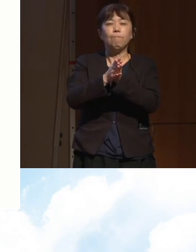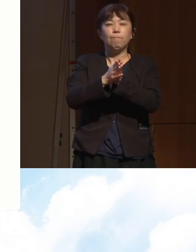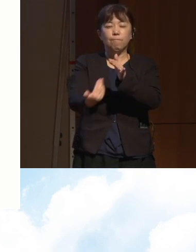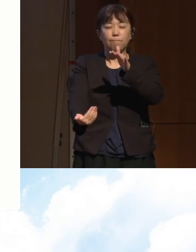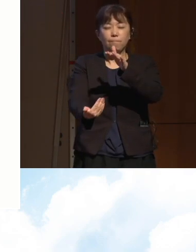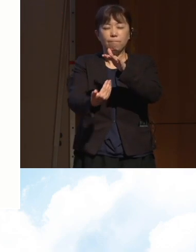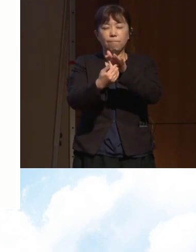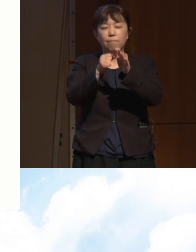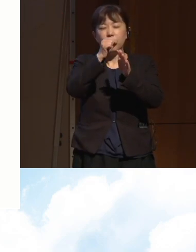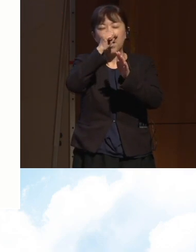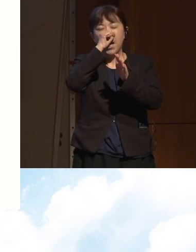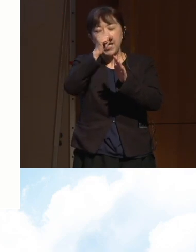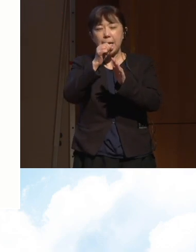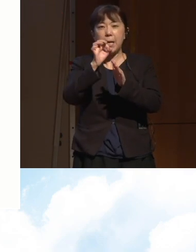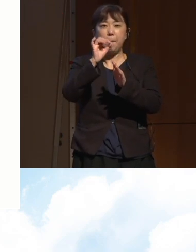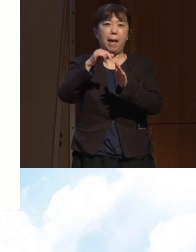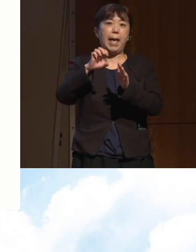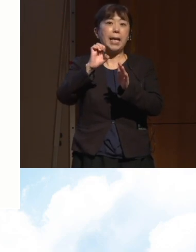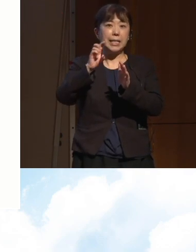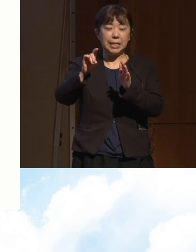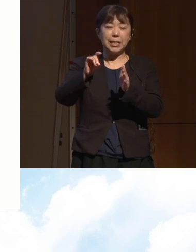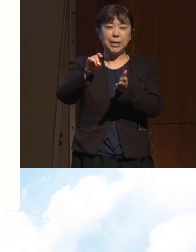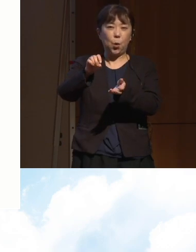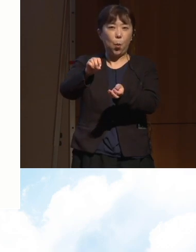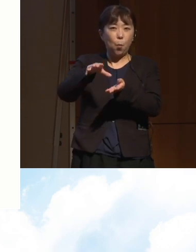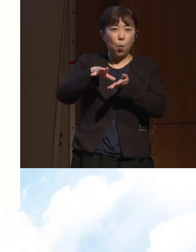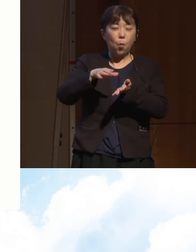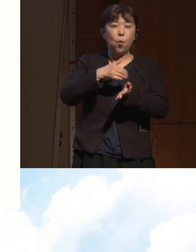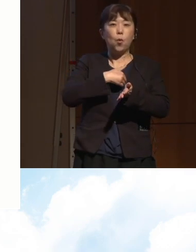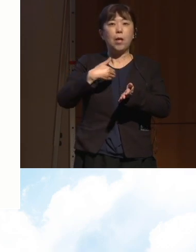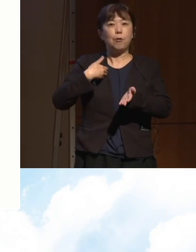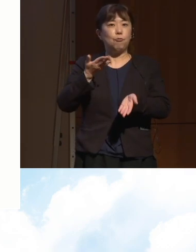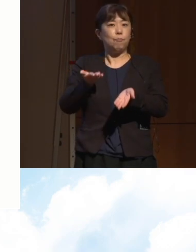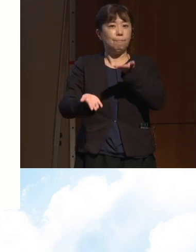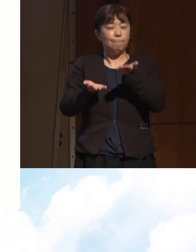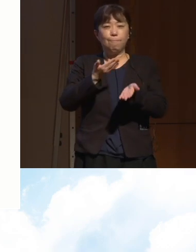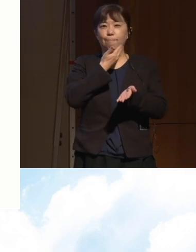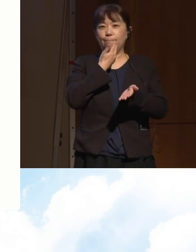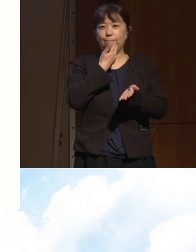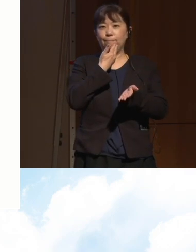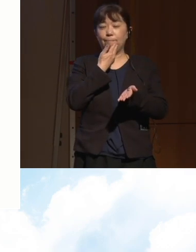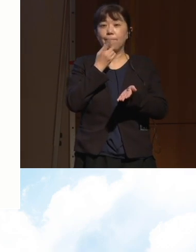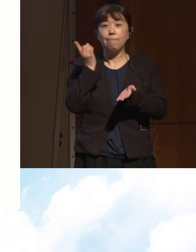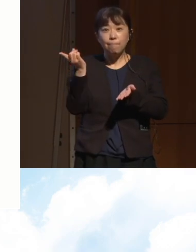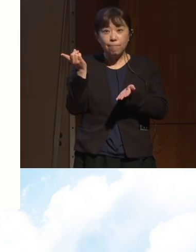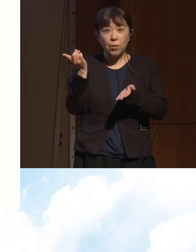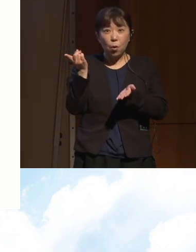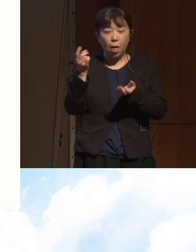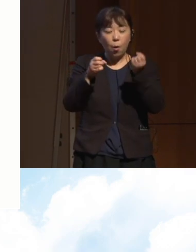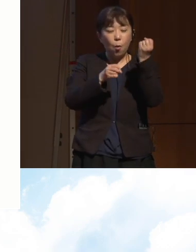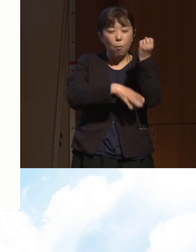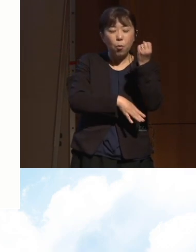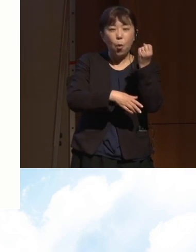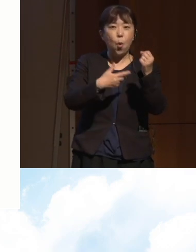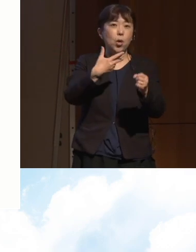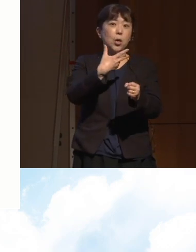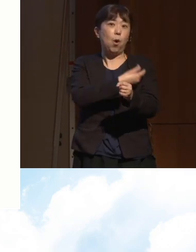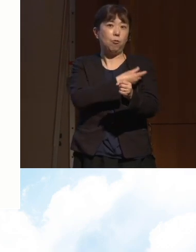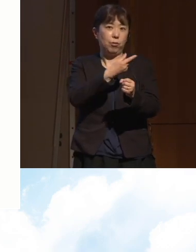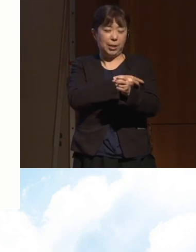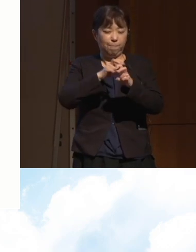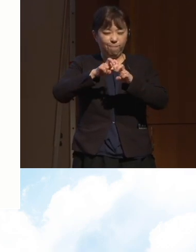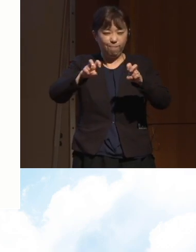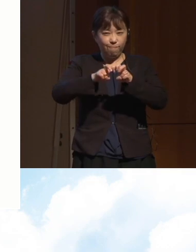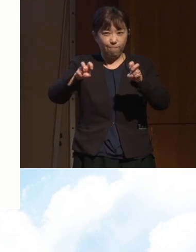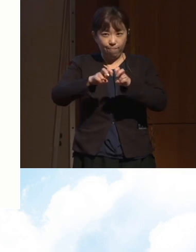to the development of a vaccine that was later put through clinical trials. And I think what I'd like to